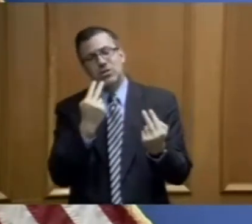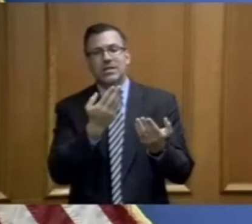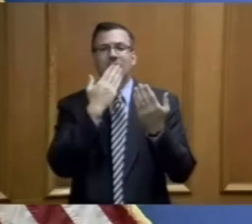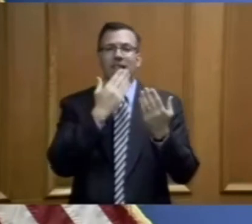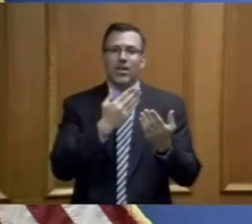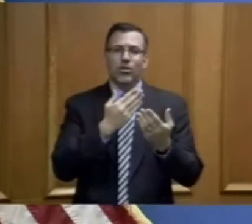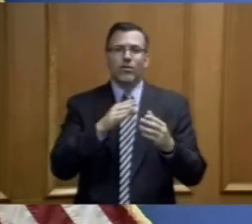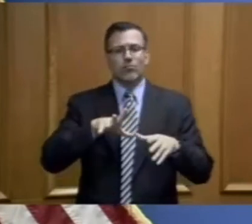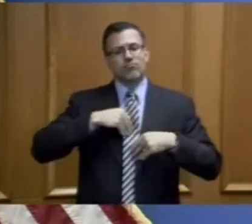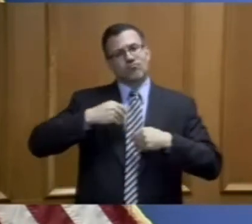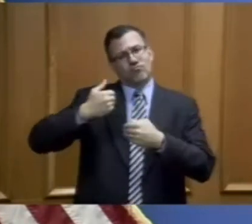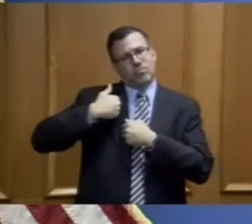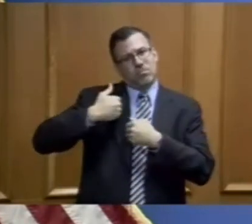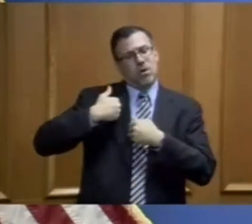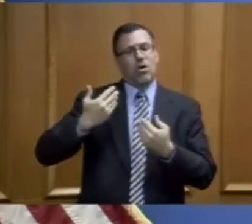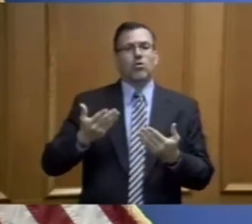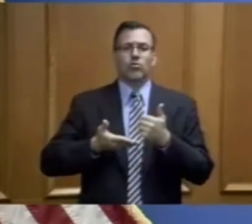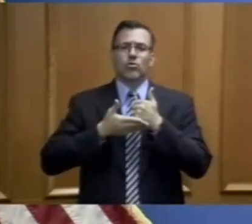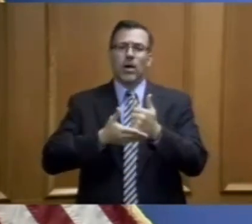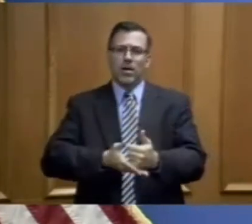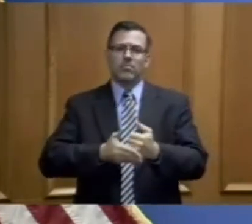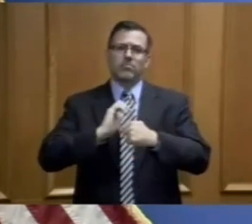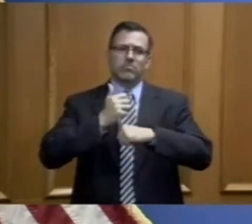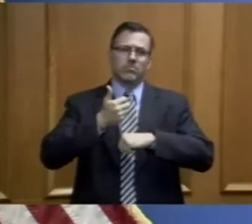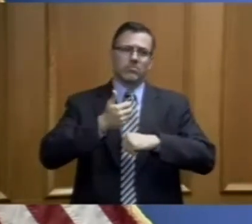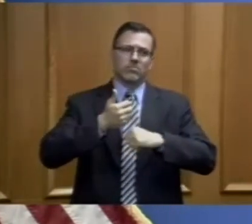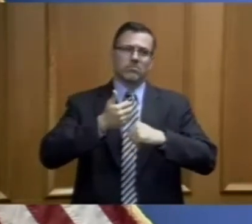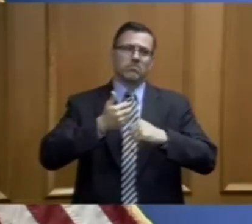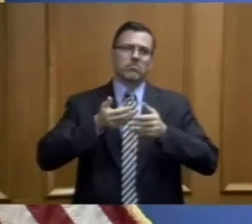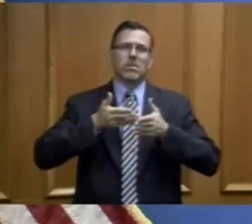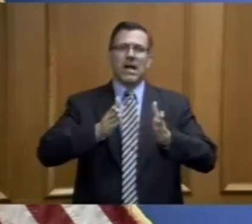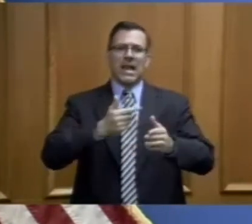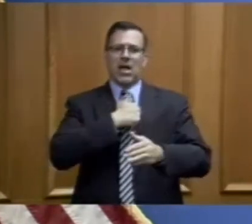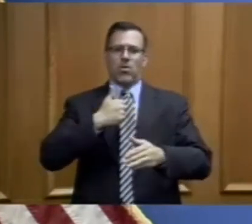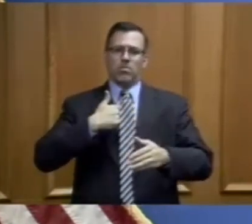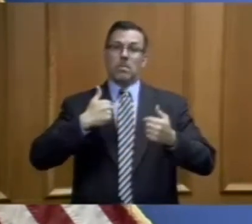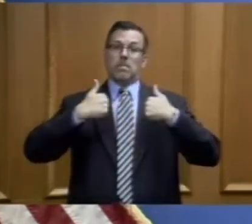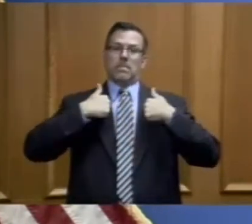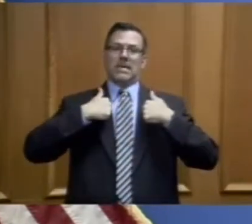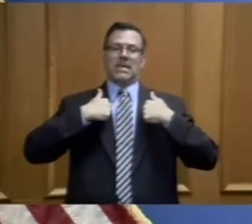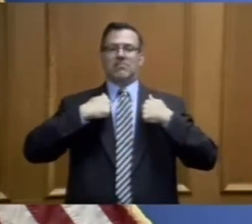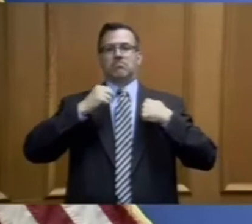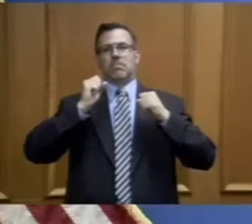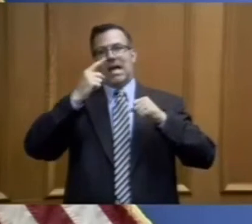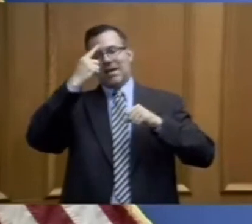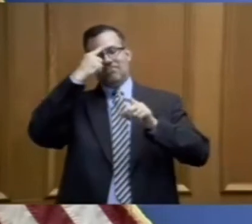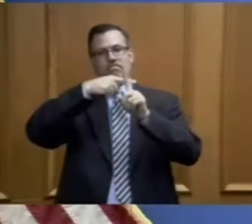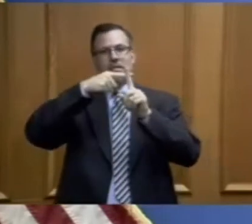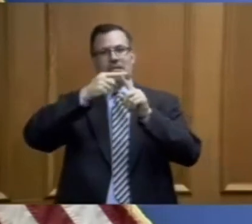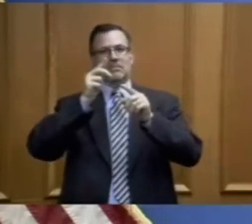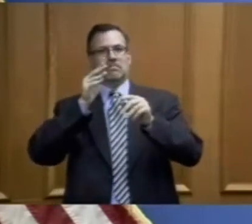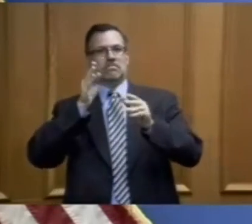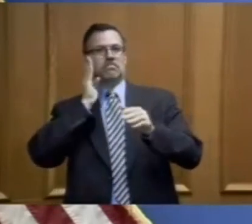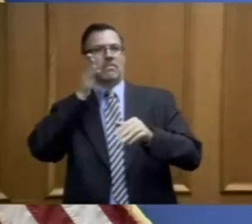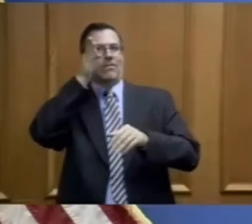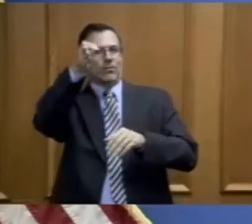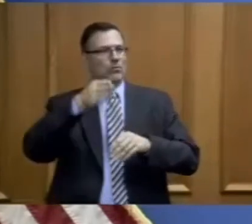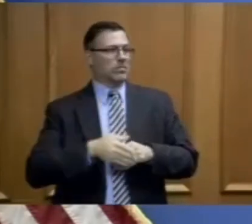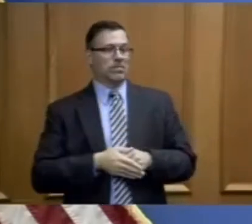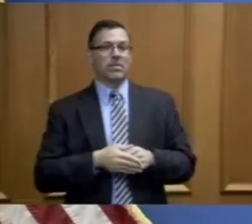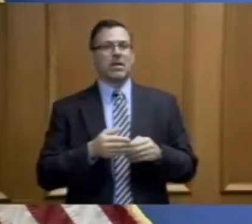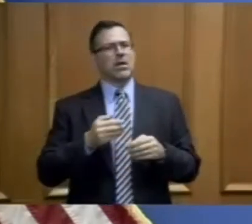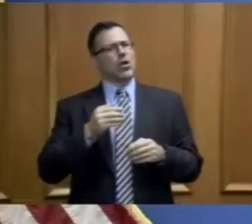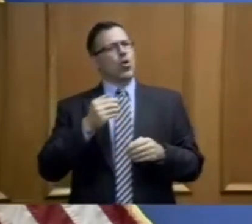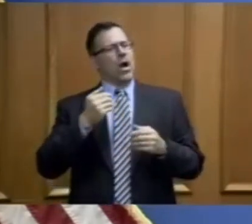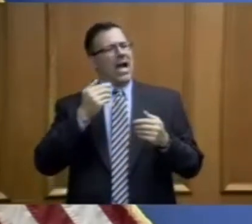part, Tennesseans, to put us into a place that gives me great optimism and encouragement about the days ahead. We have good days ahead